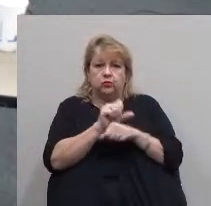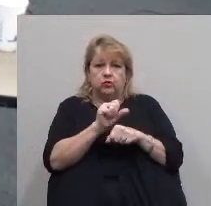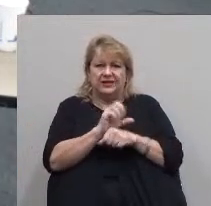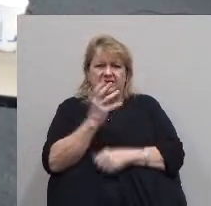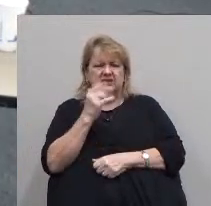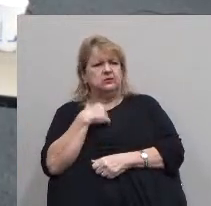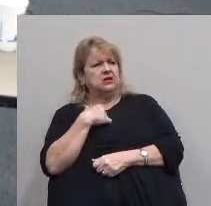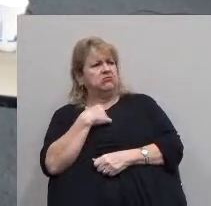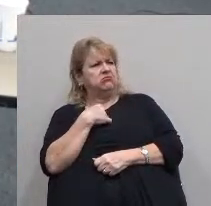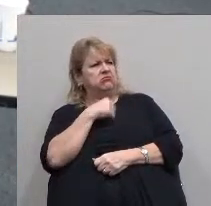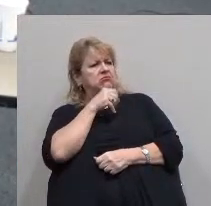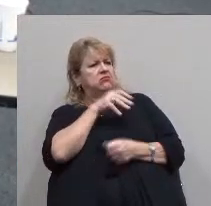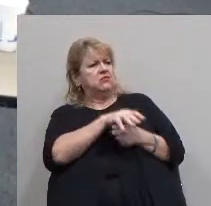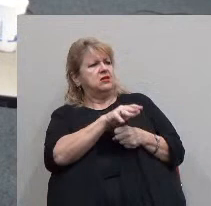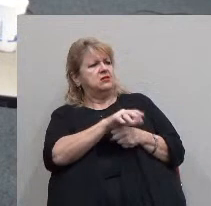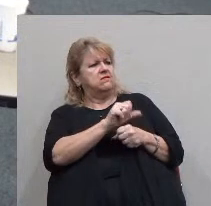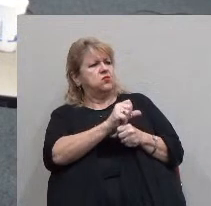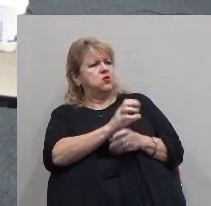seems like.